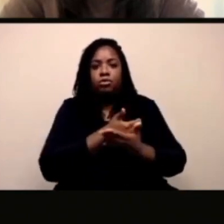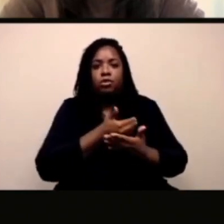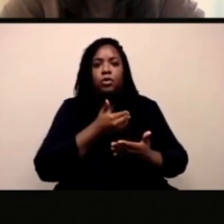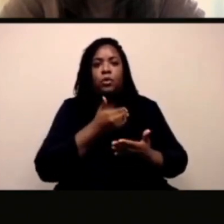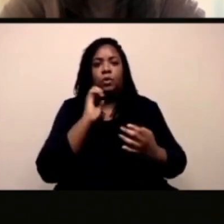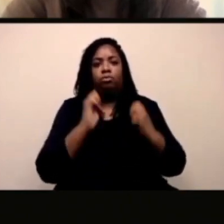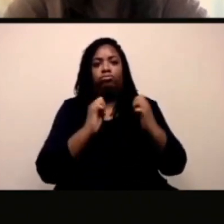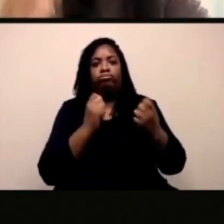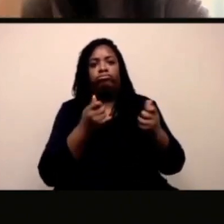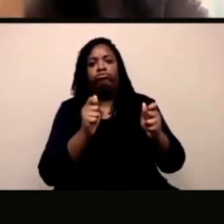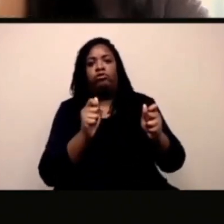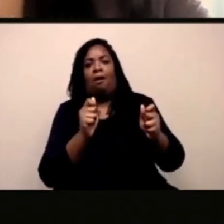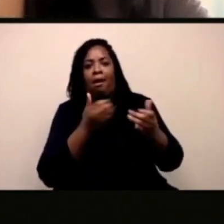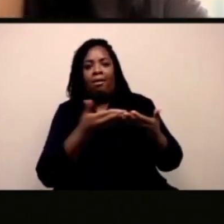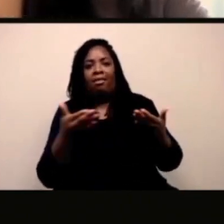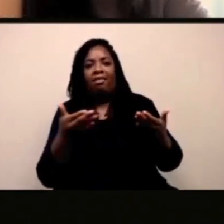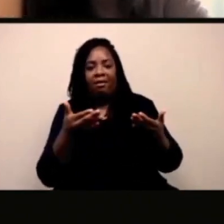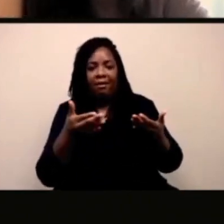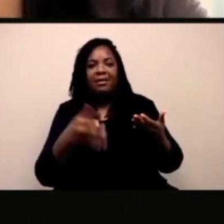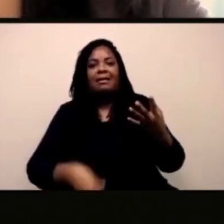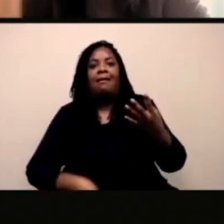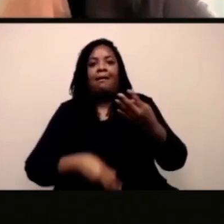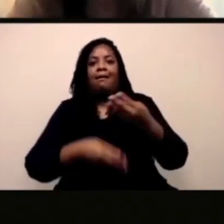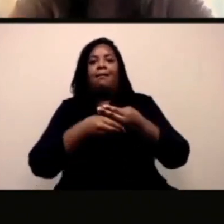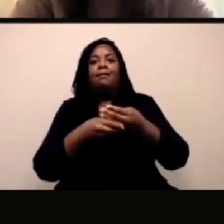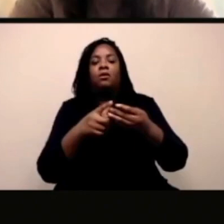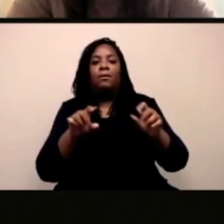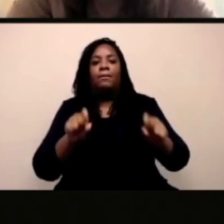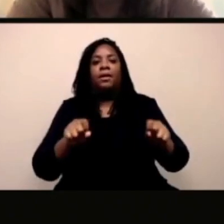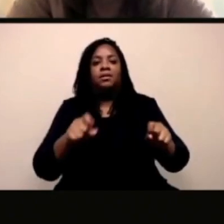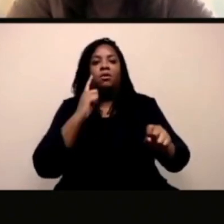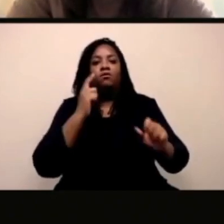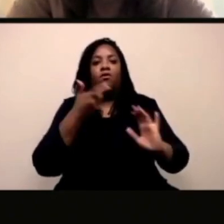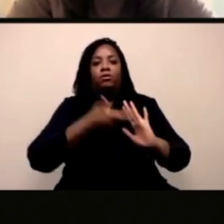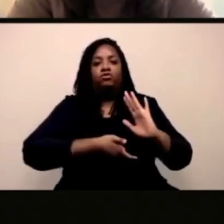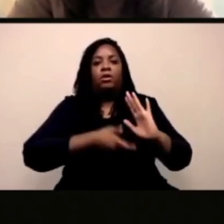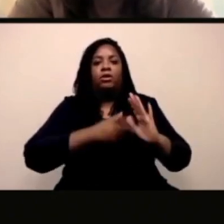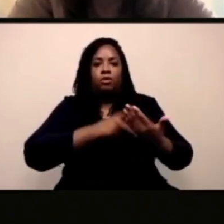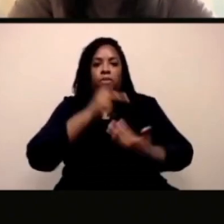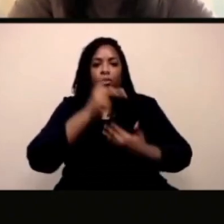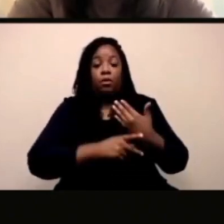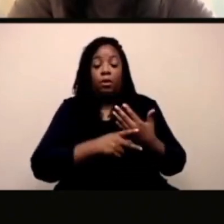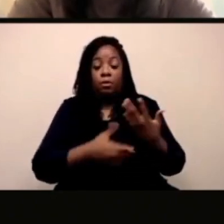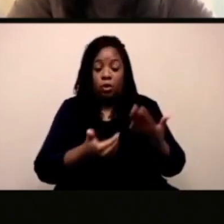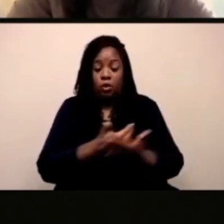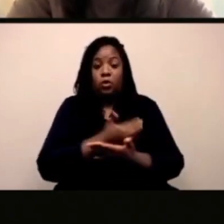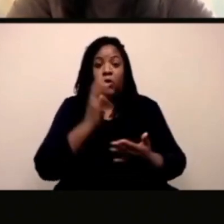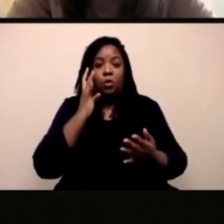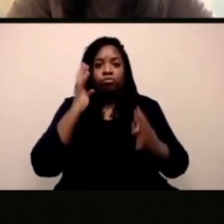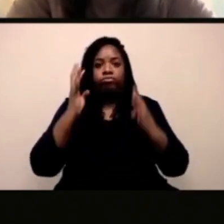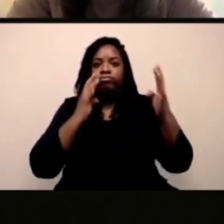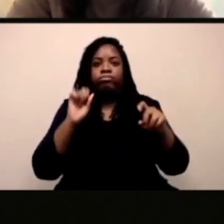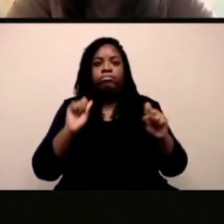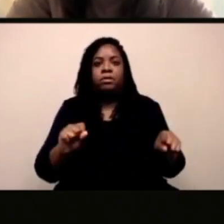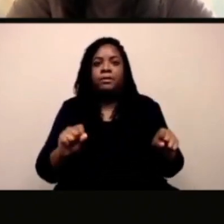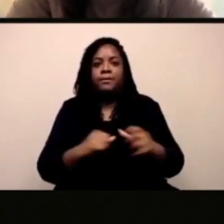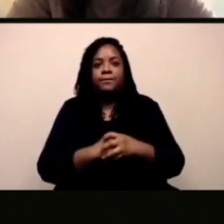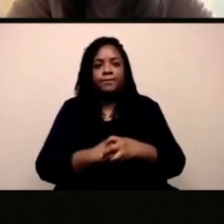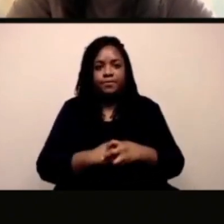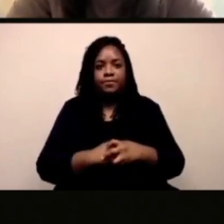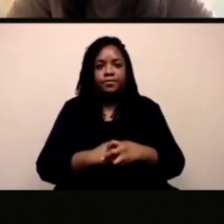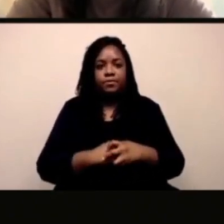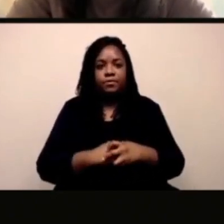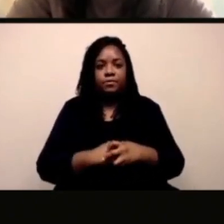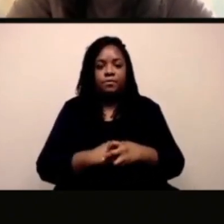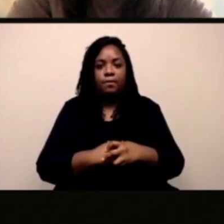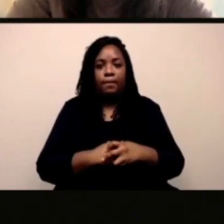that extend what's possible for Scratch, new creative possibilities.